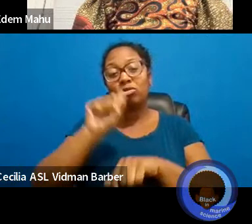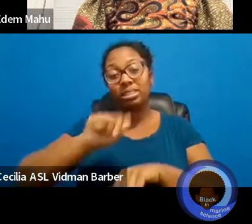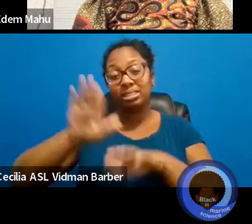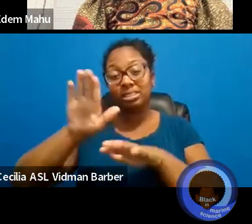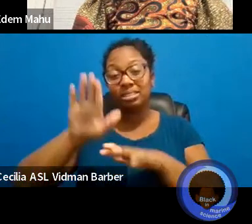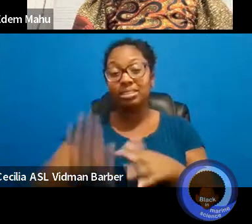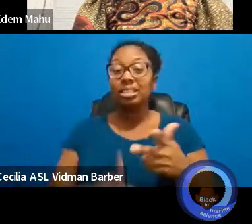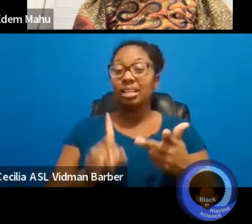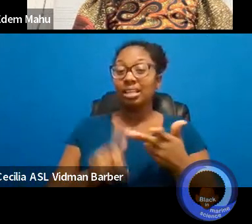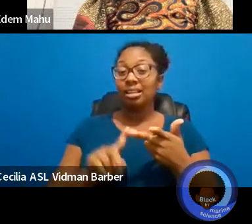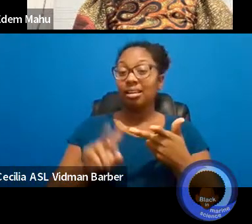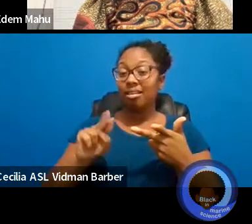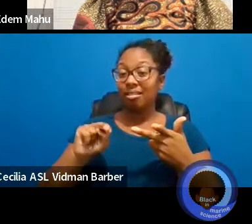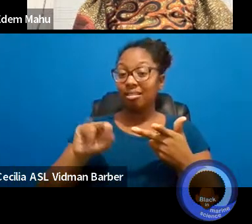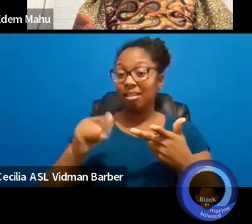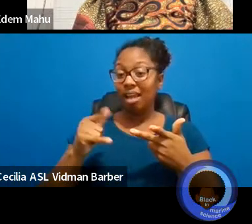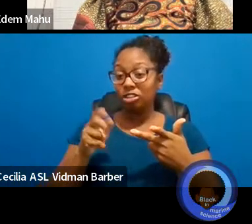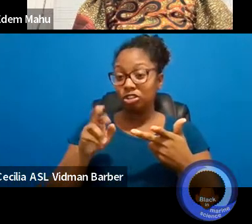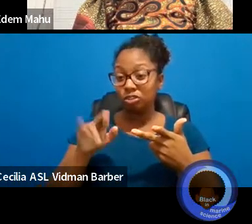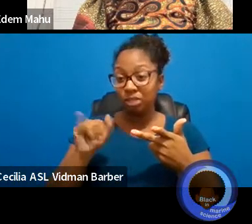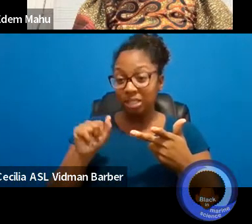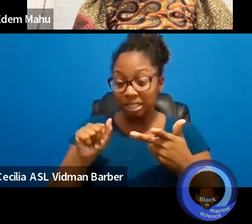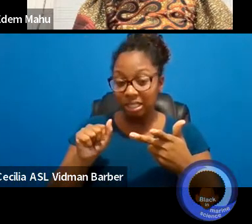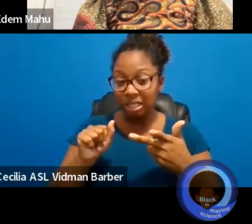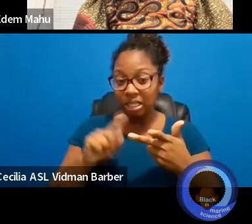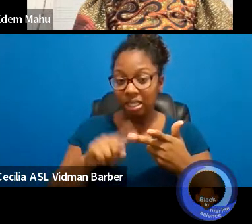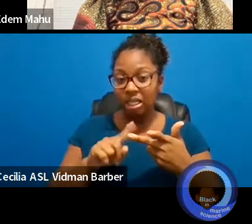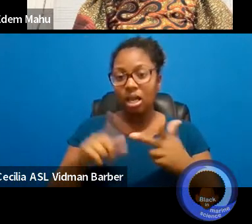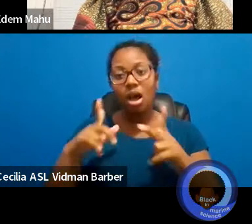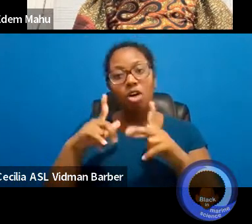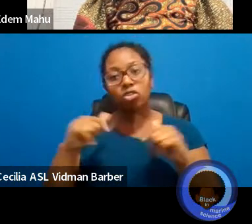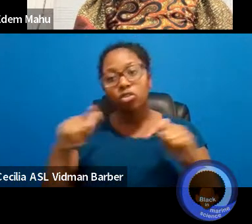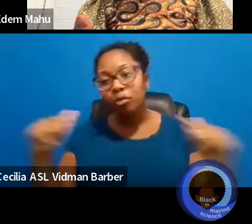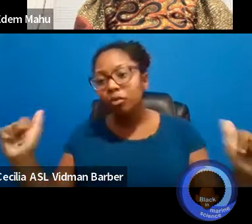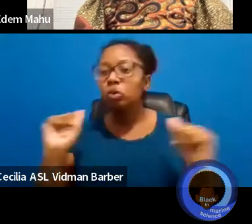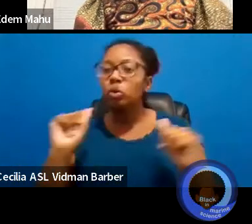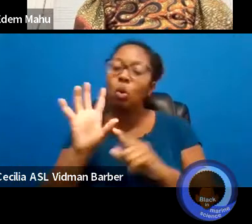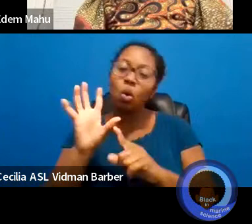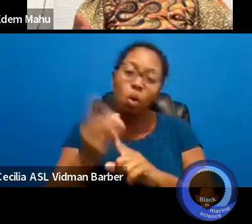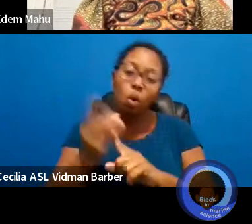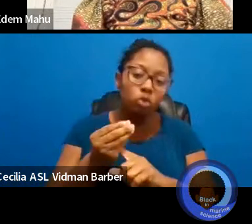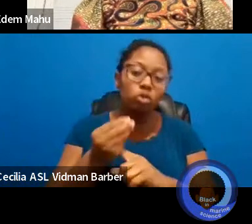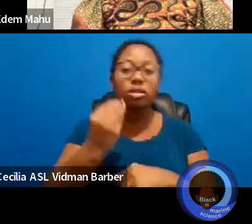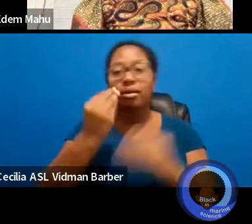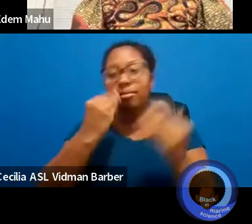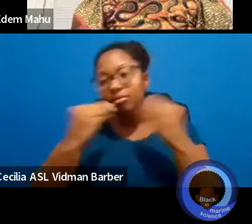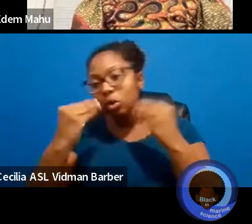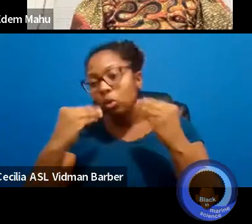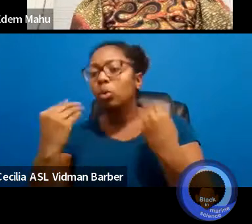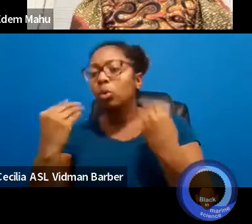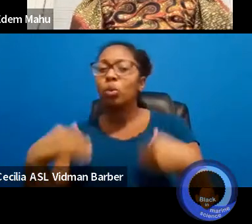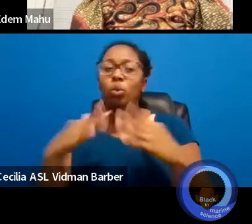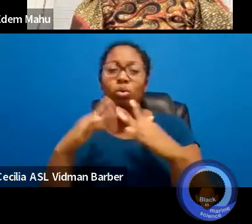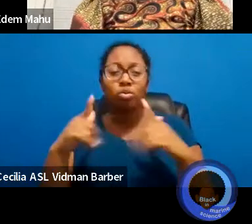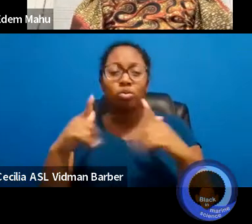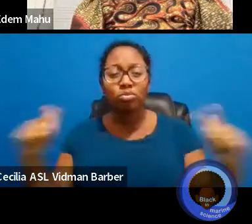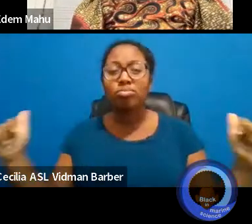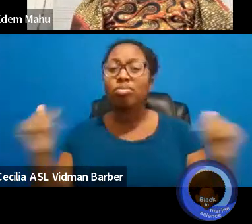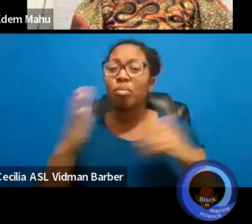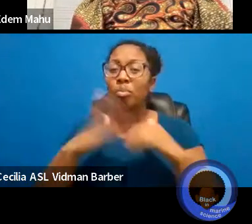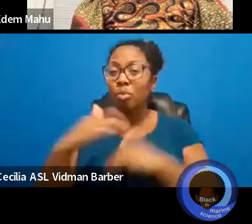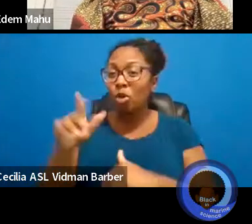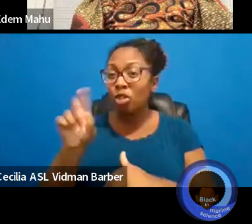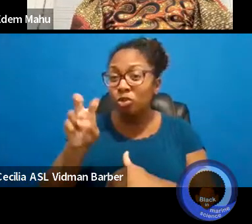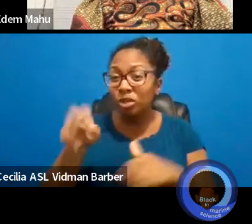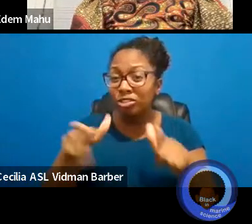And with Nigeria, it has to be the diversity of culture, food. They're so diverse with over 200 languages. So